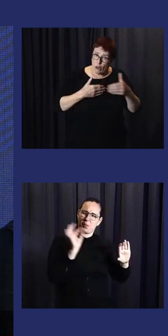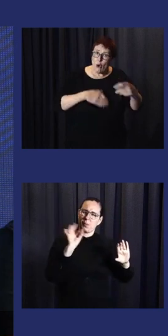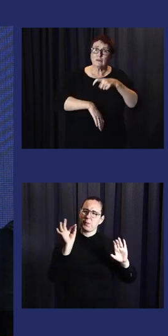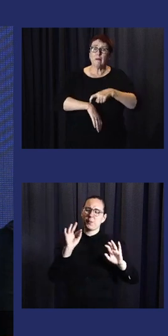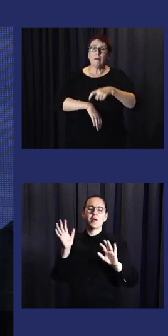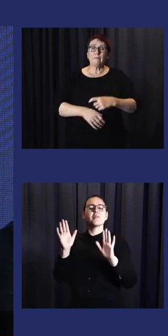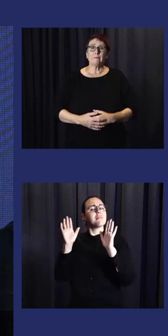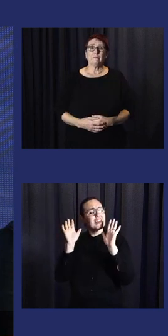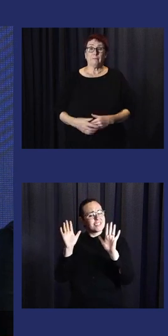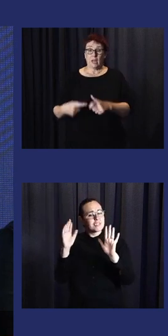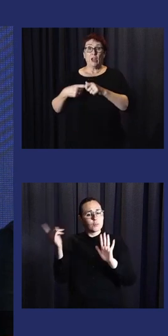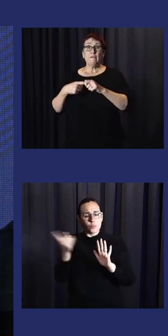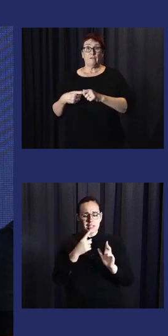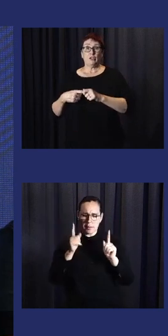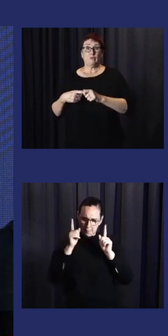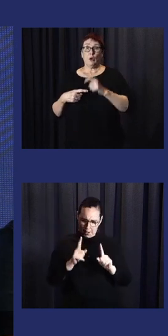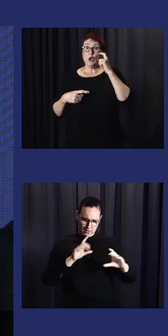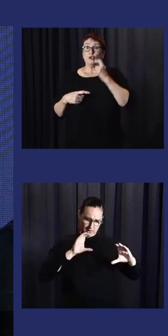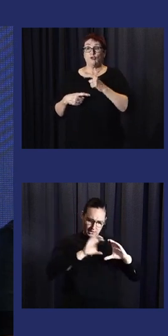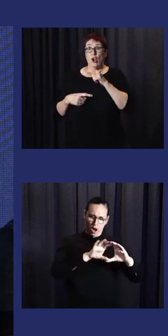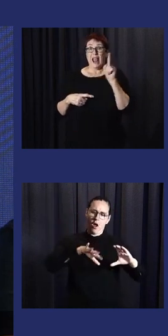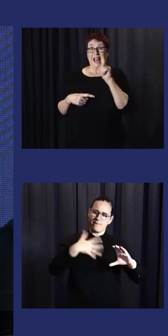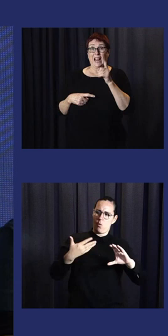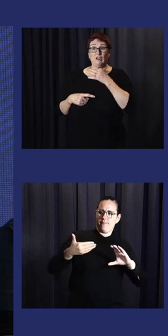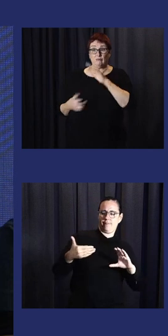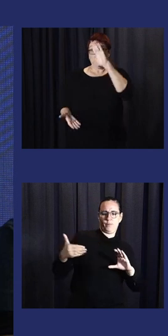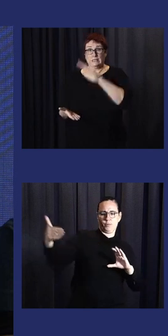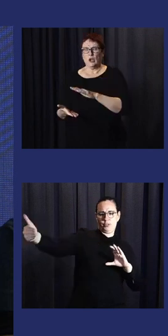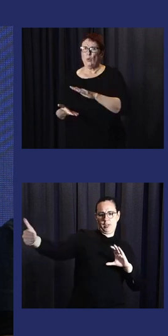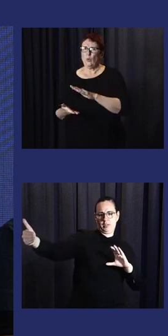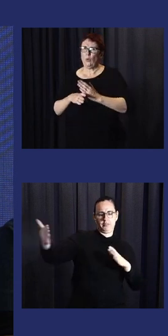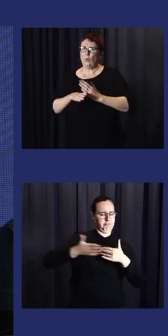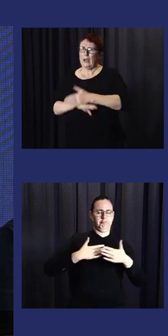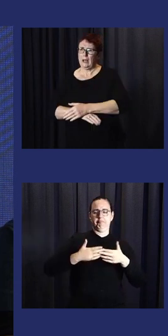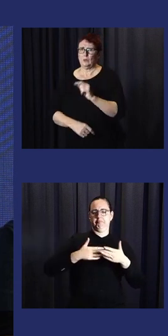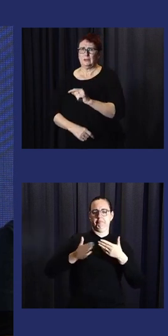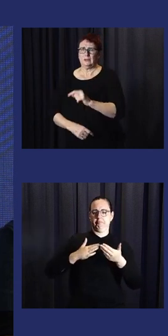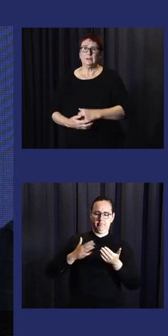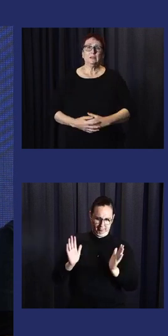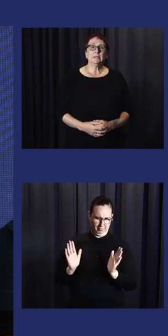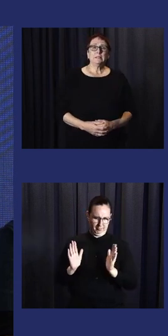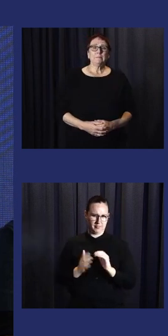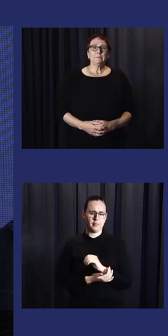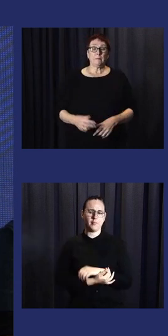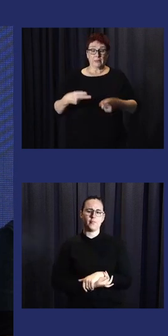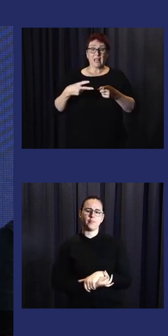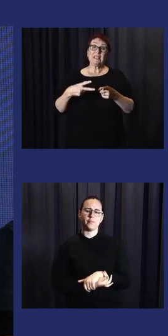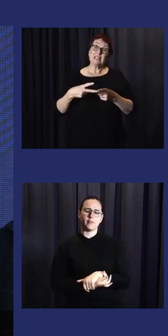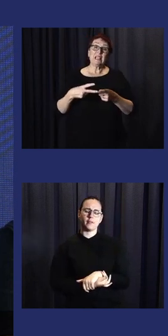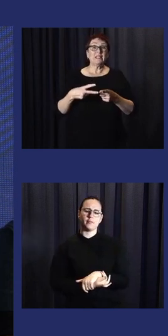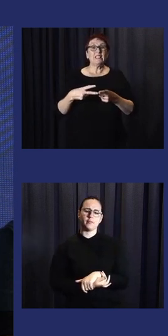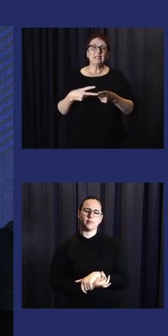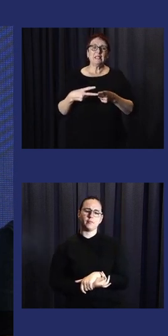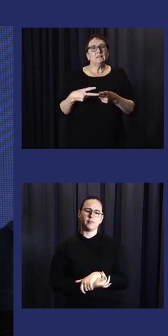already built, which is enormous. And secondly, and it's easier and politically potentially